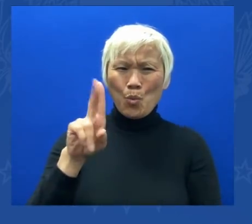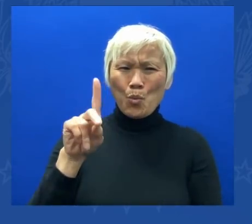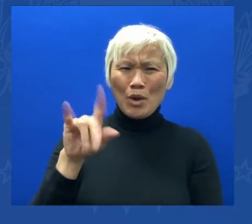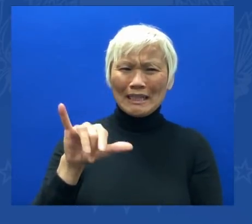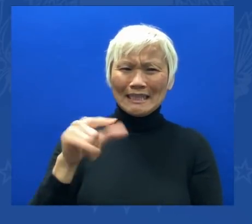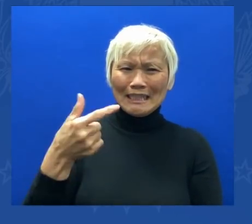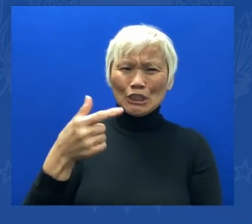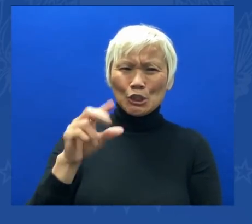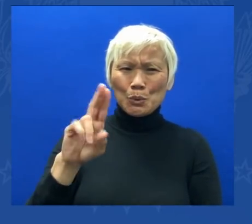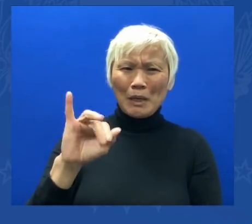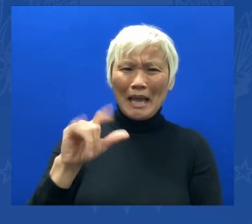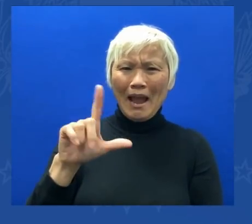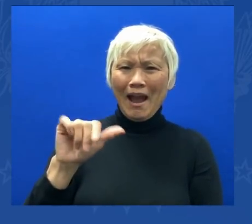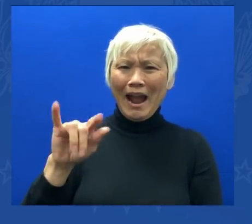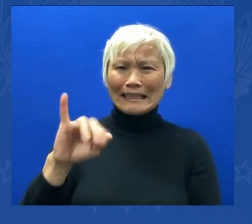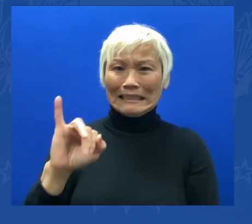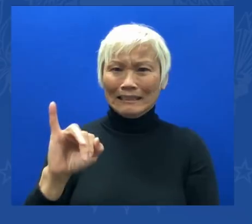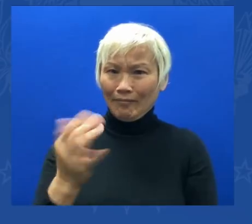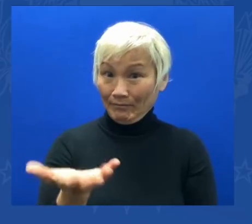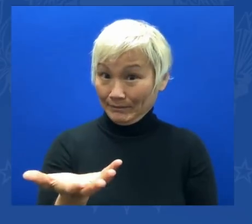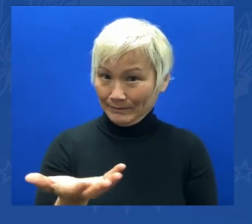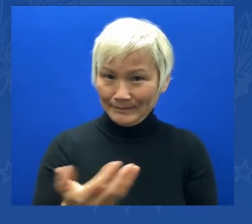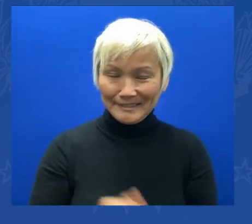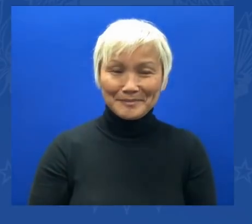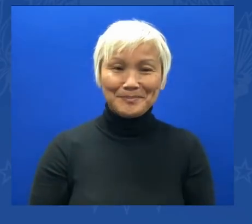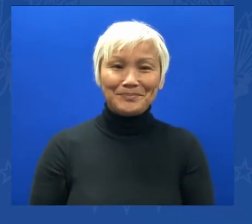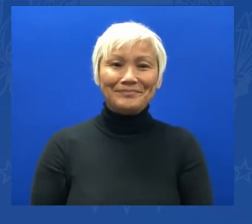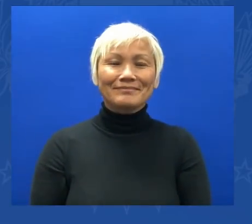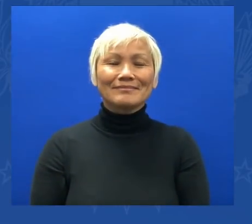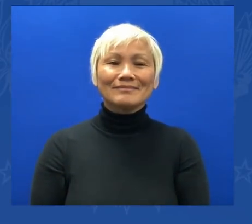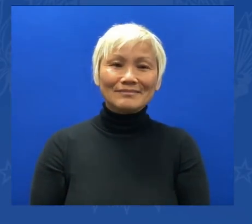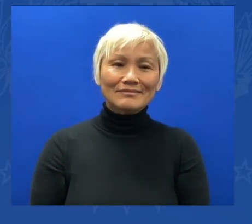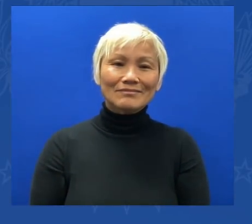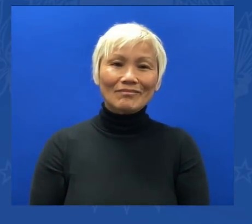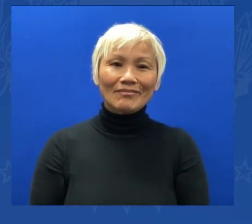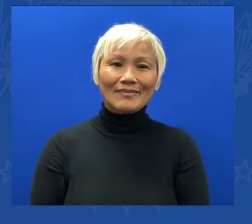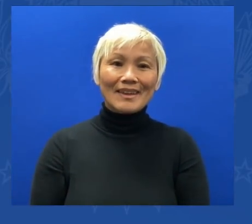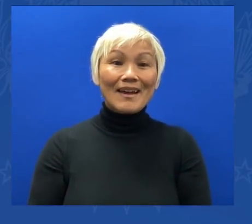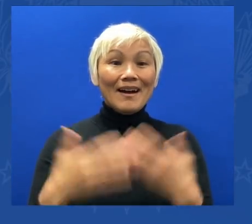stiff opposition in the Senate. I just hoped it would be from Republicans.